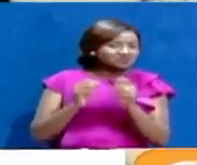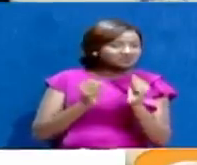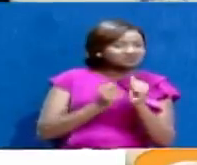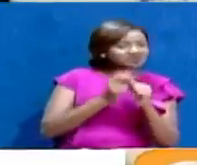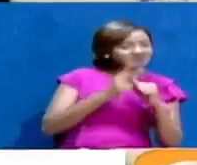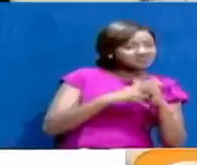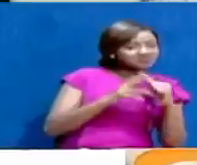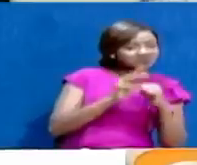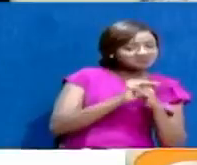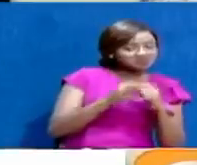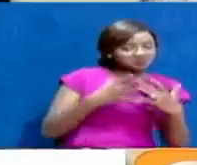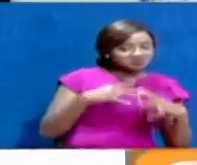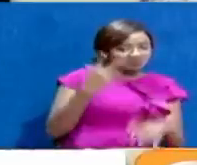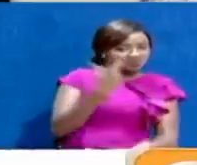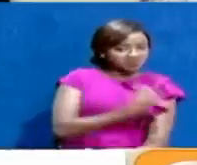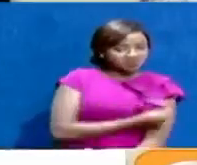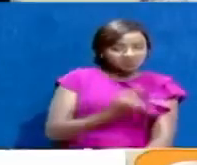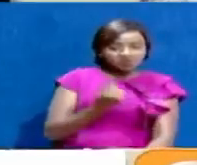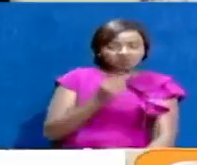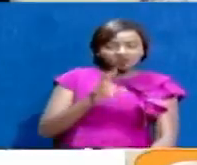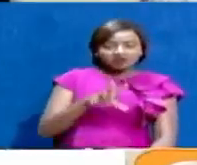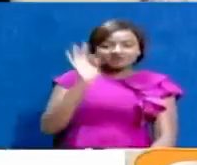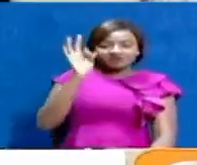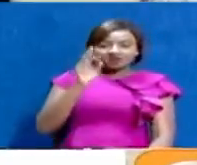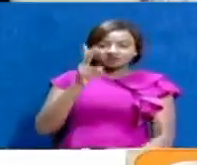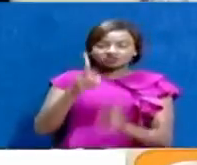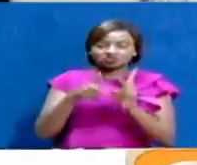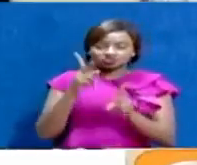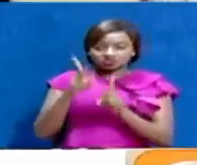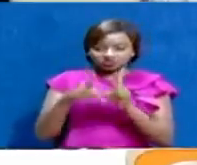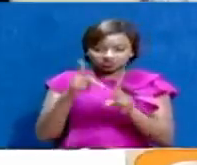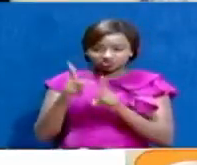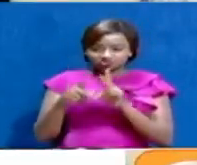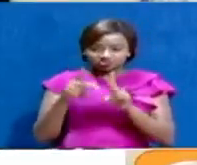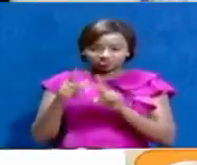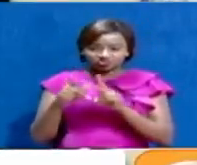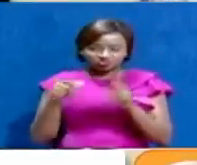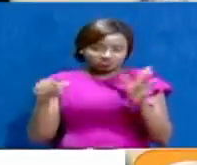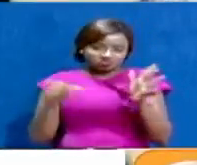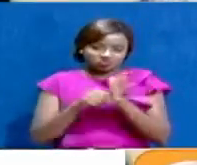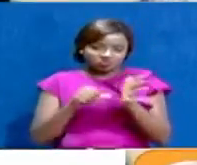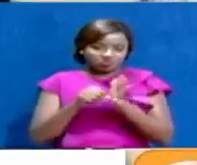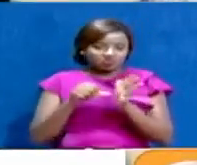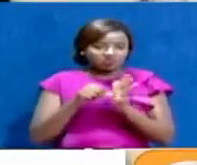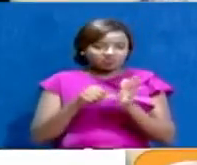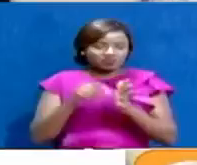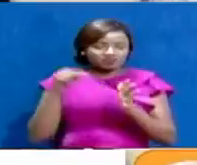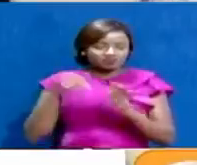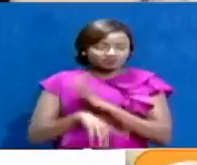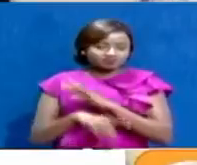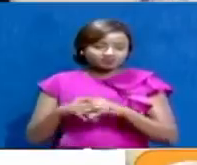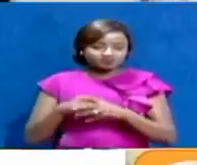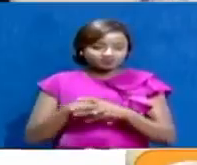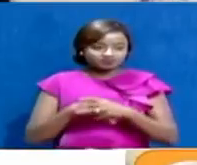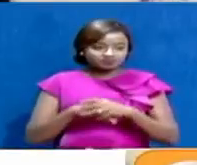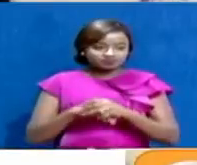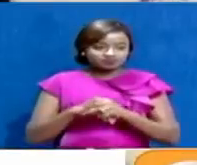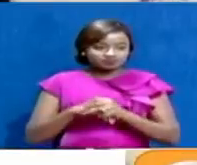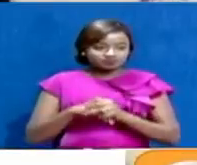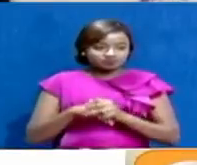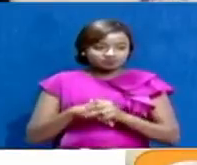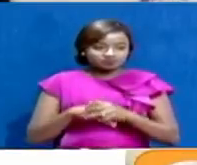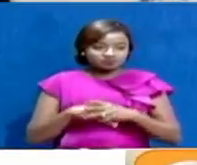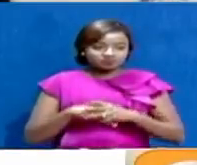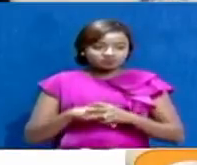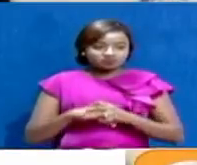cases, there were 22 thromboembolic events and 1 death. So what happened behind